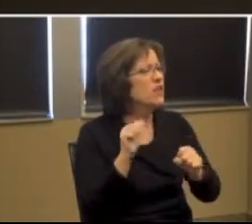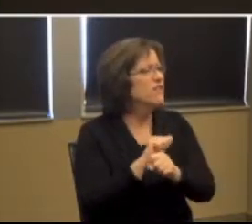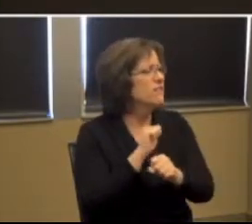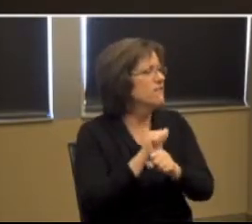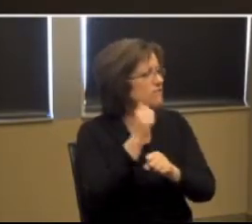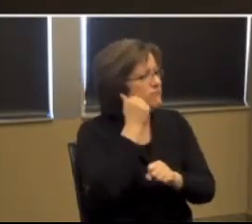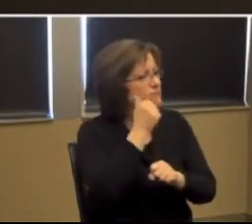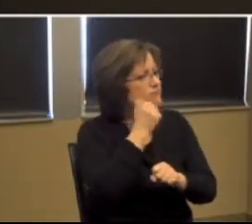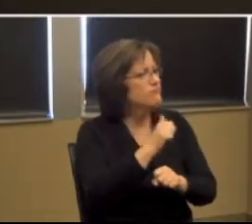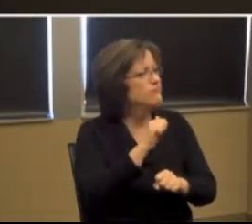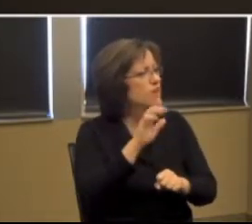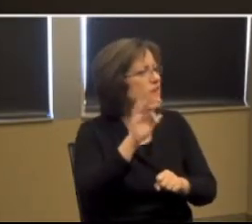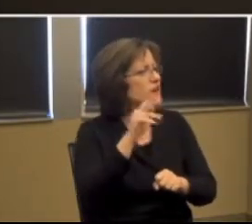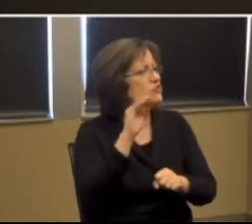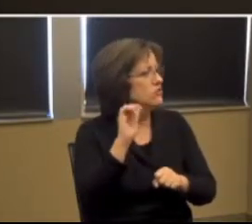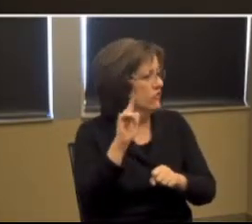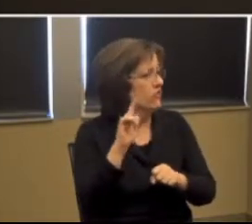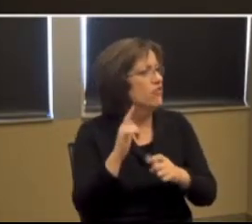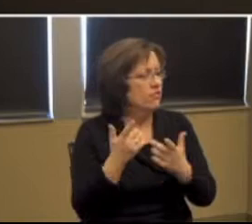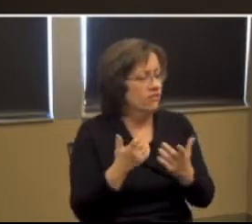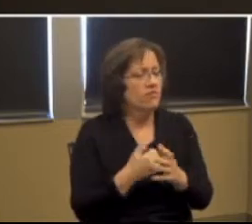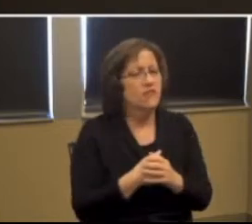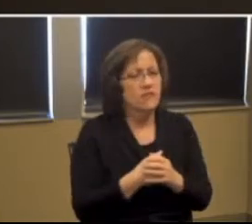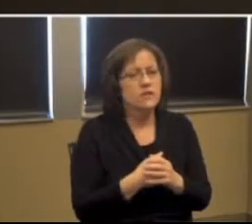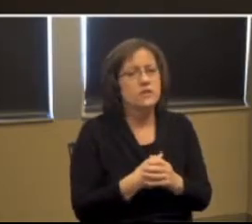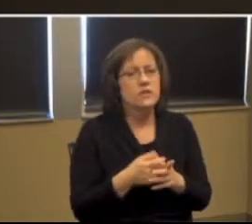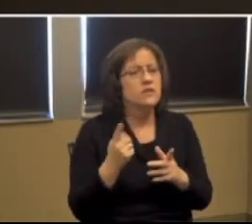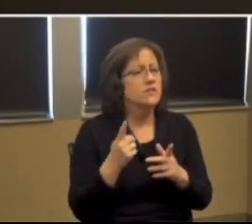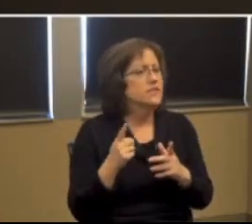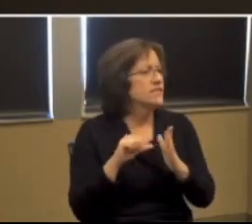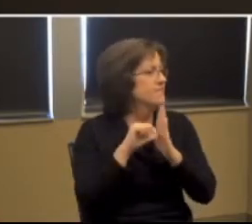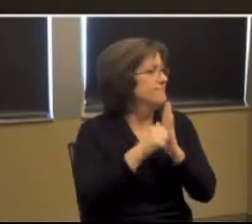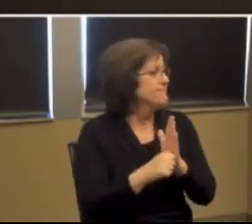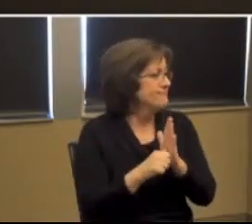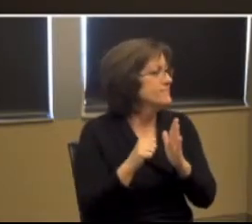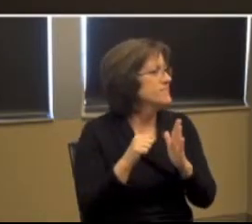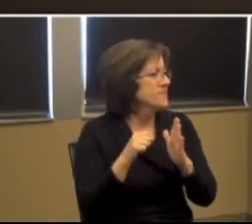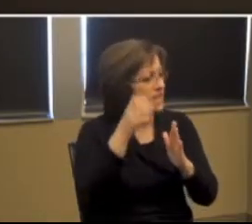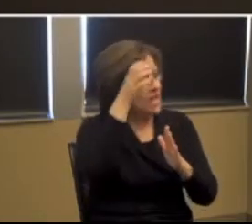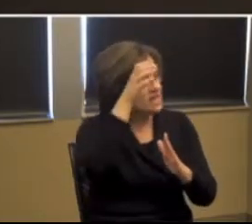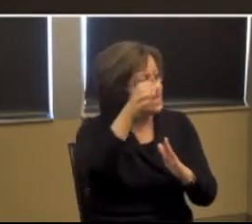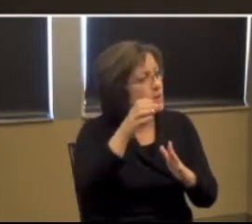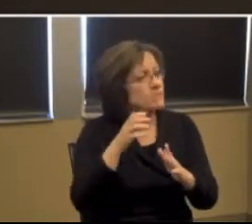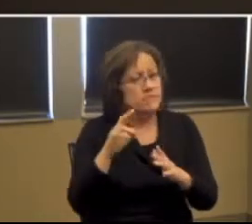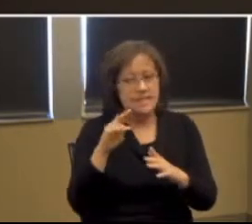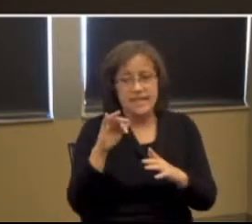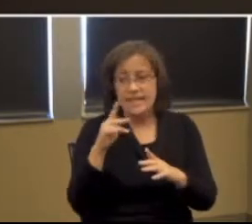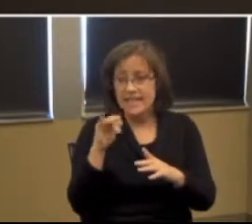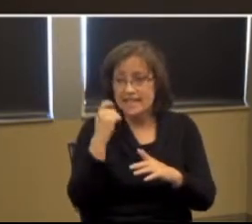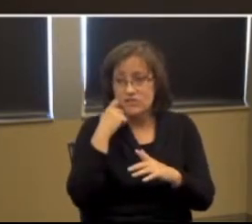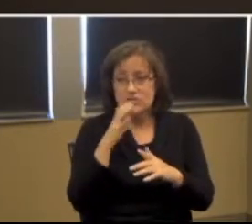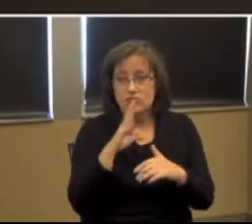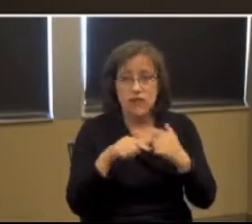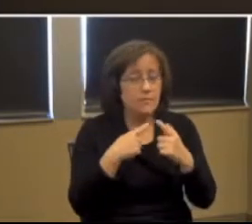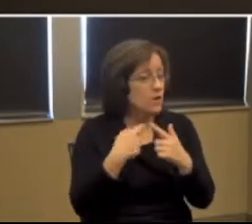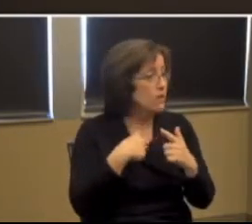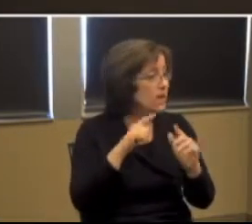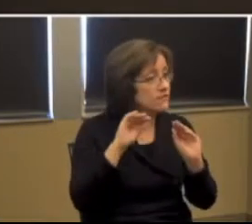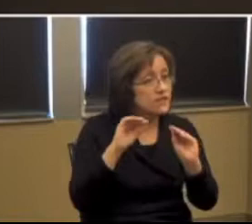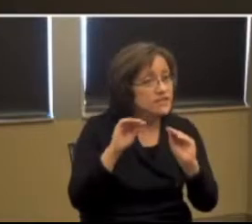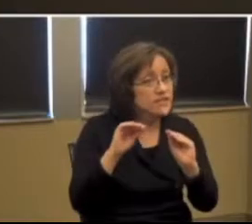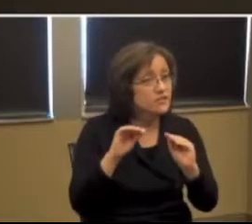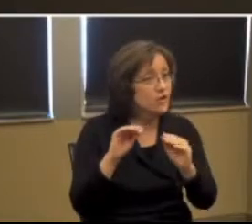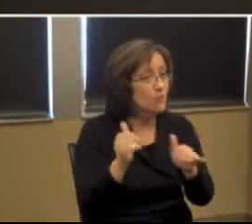functional. Again, this reiterates the concept that Nikki was just talking about, that we actually have to teach and work on play skills.